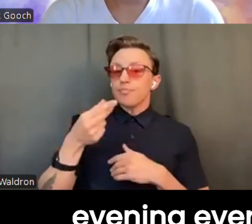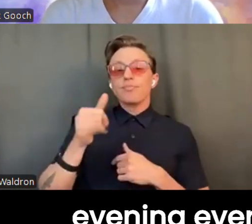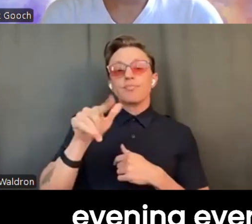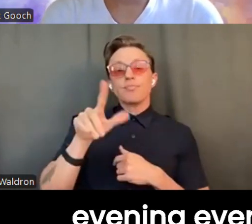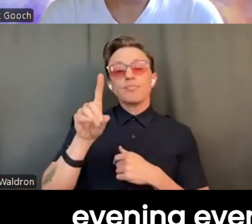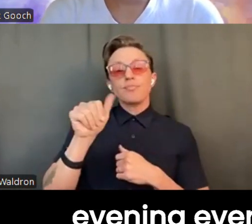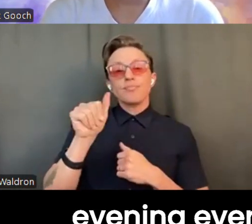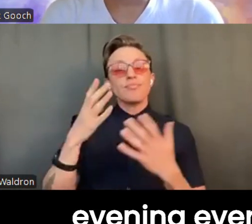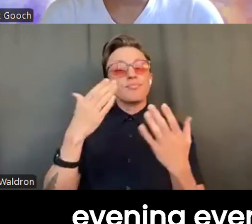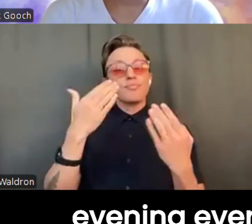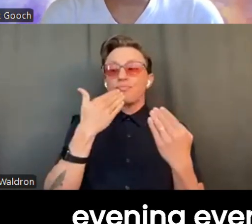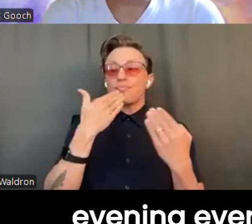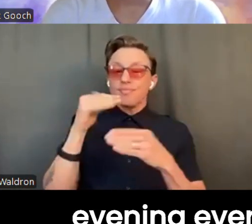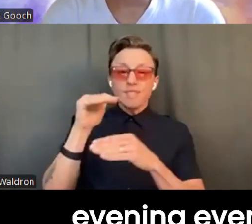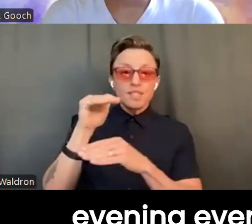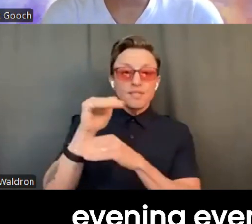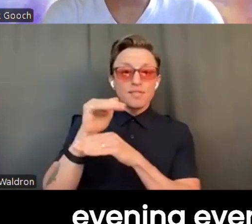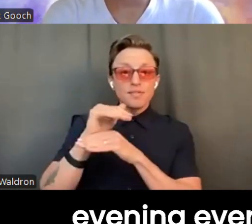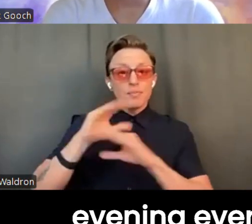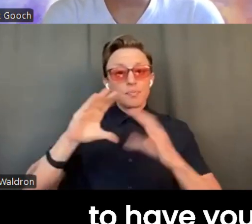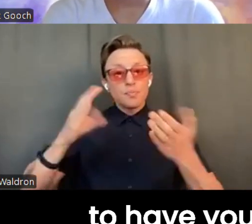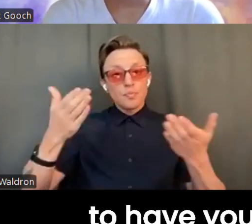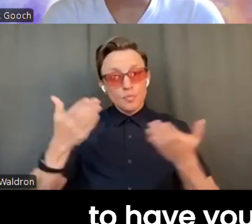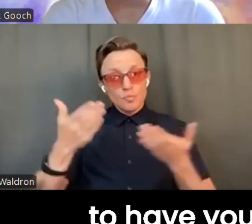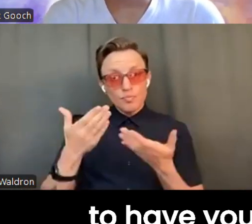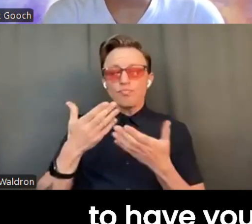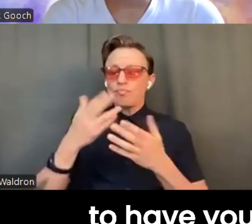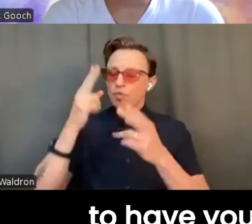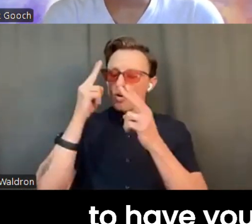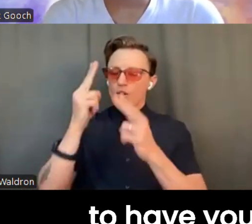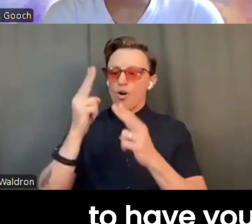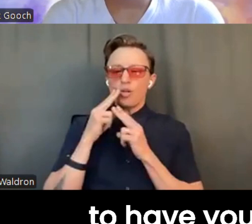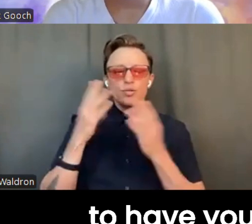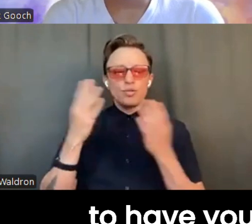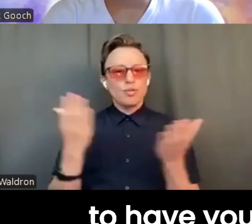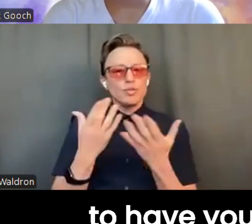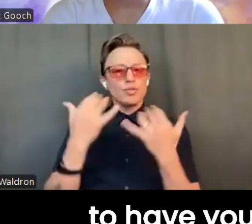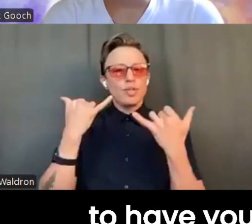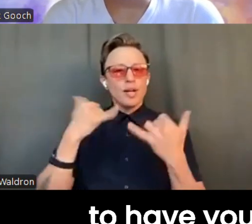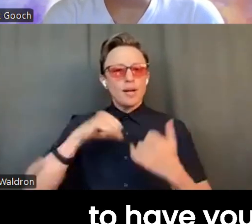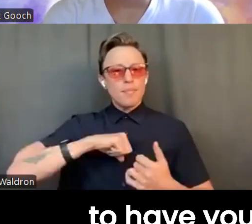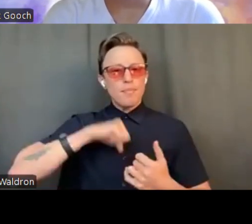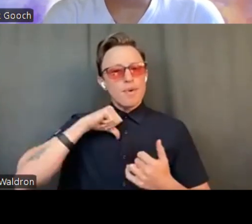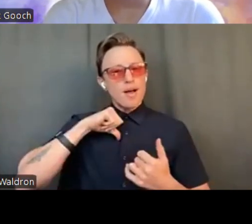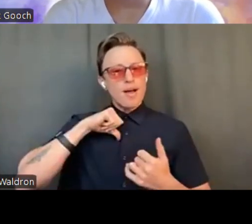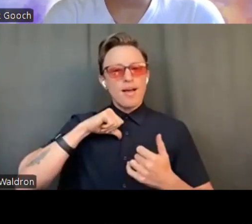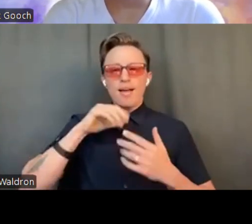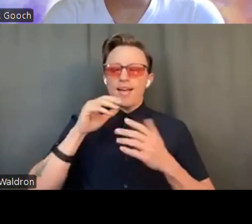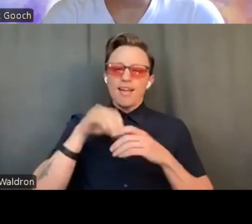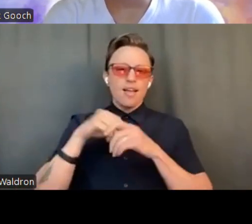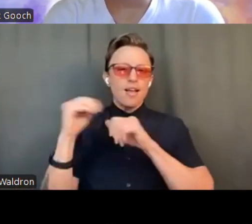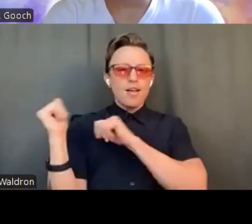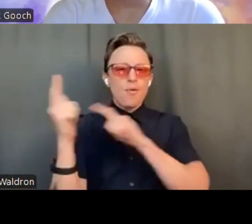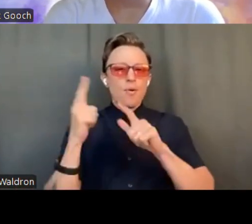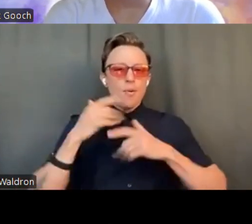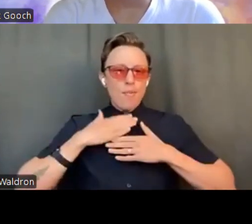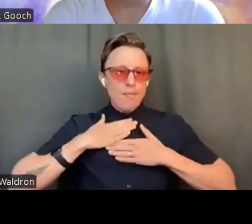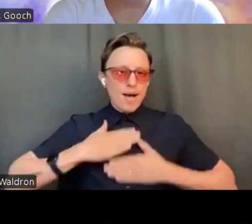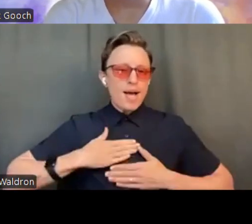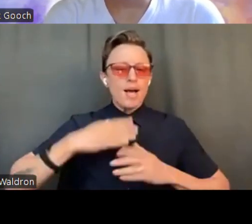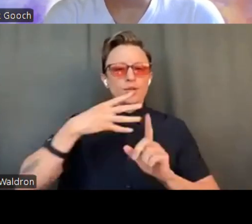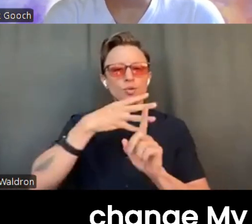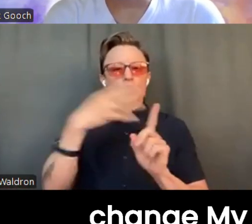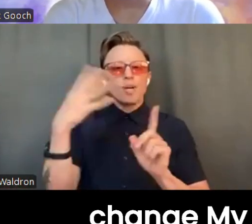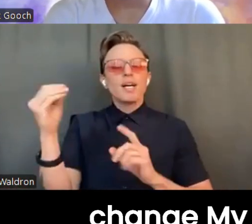Good evening, everyone, and welcome. We are so honored to have you here today for Pride in Everybody Queer and Voices of